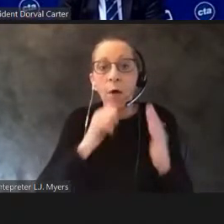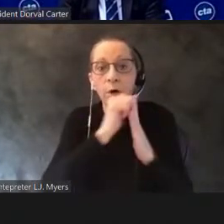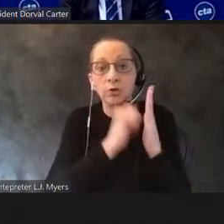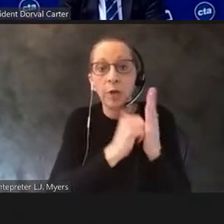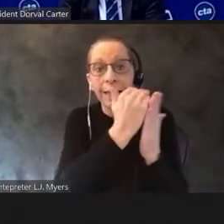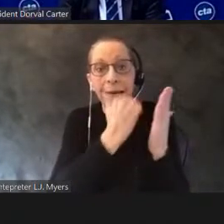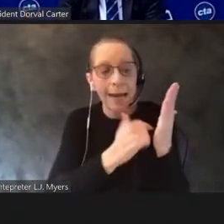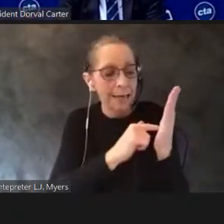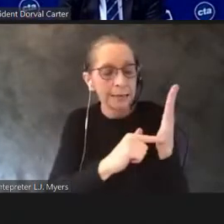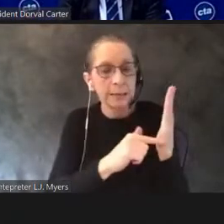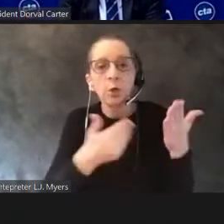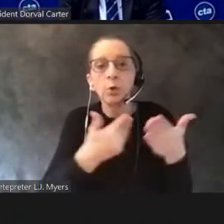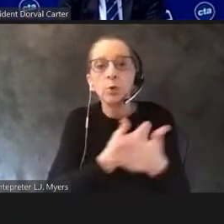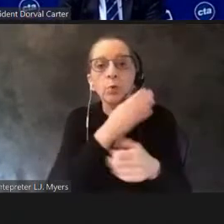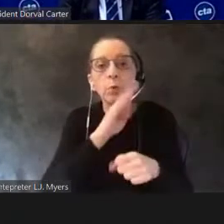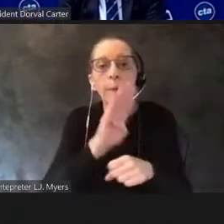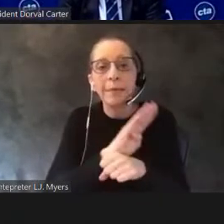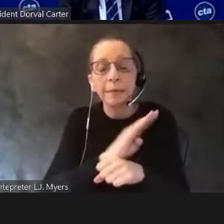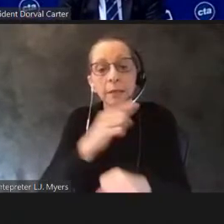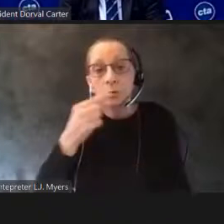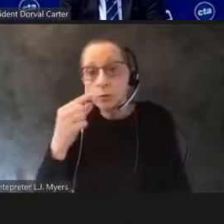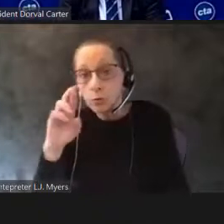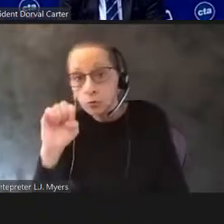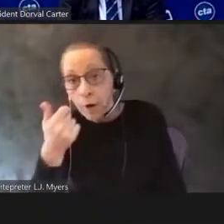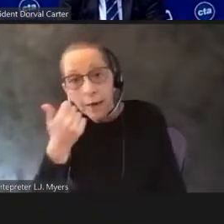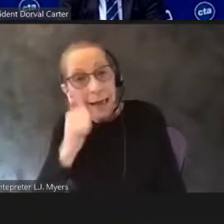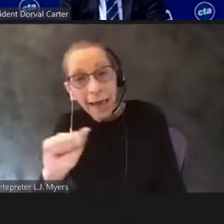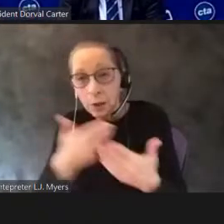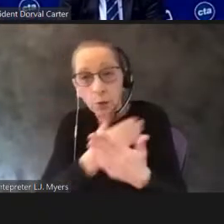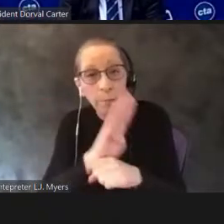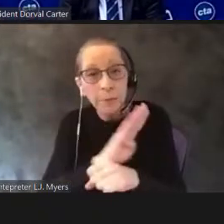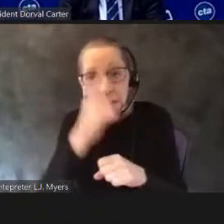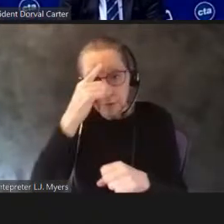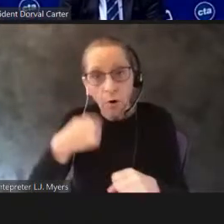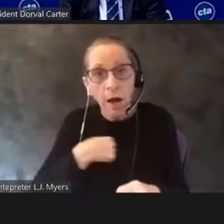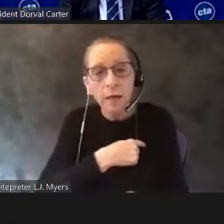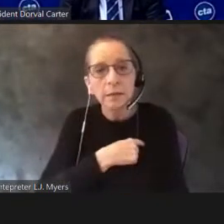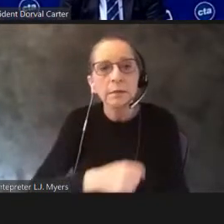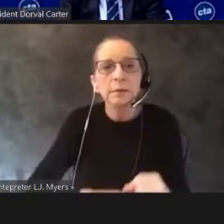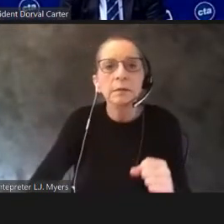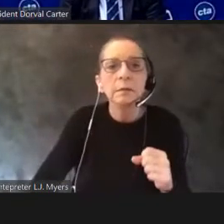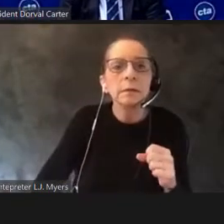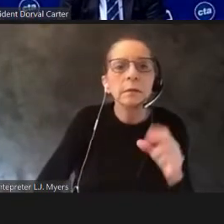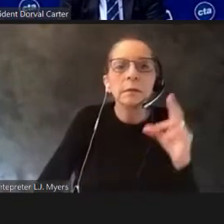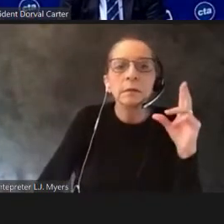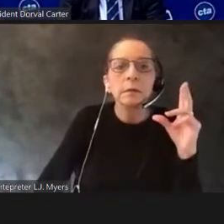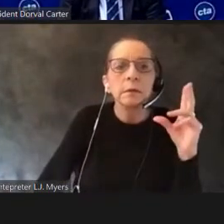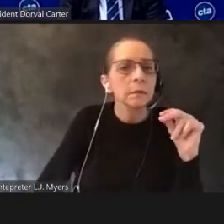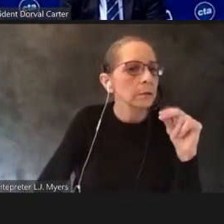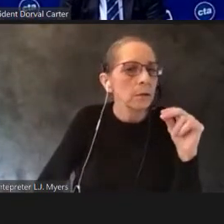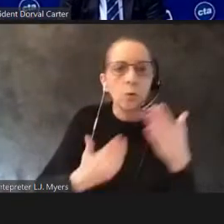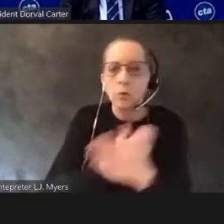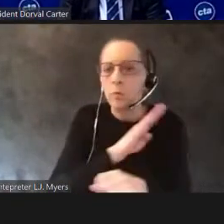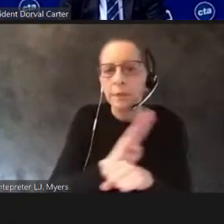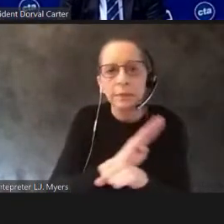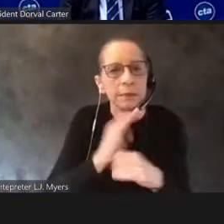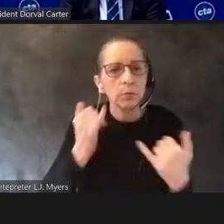which is new business. Greg, is there any new business for us? No, Chairman Alvarez, there's no new business